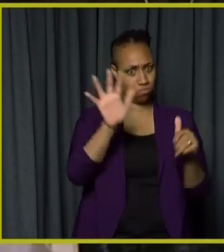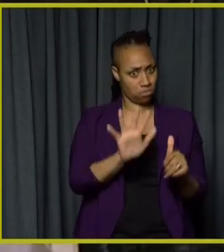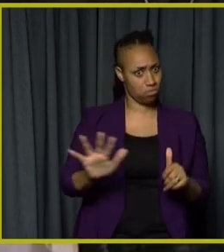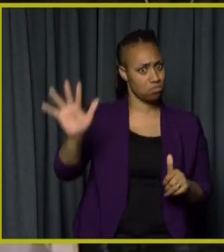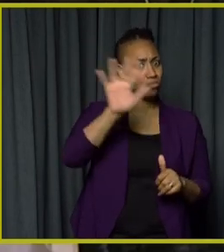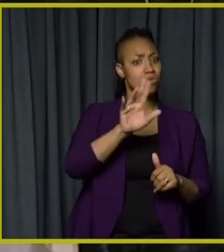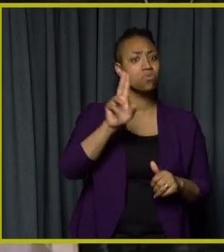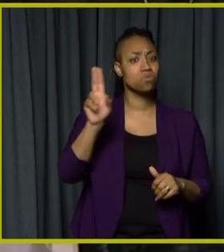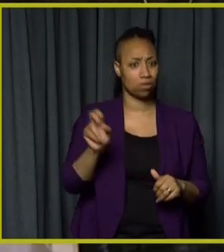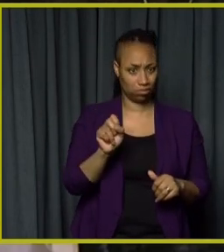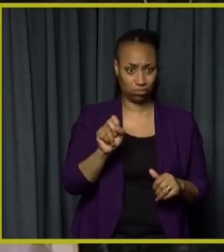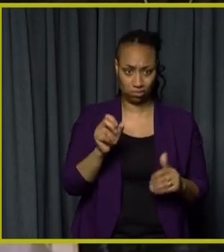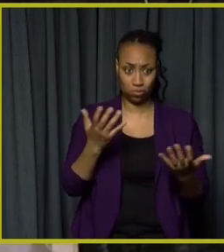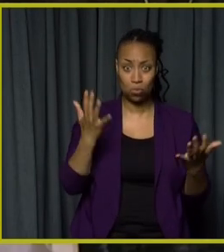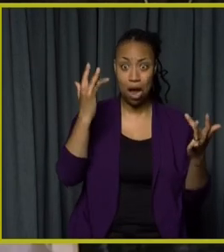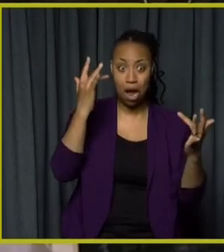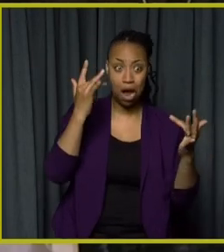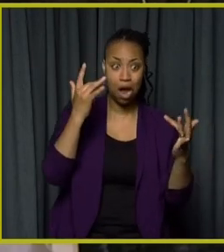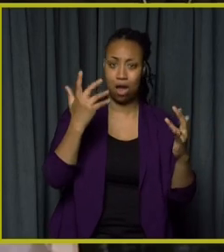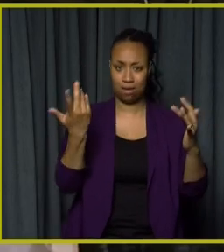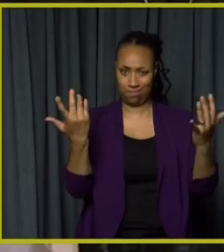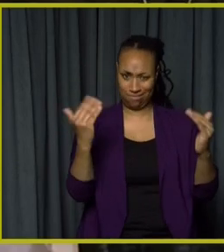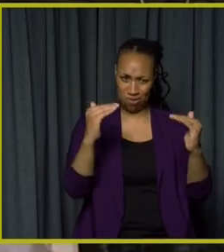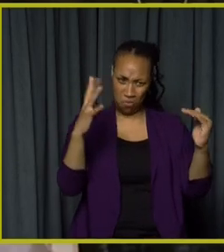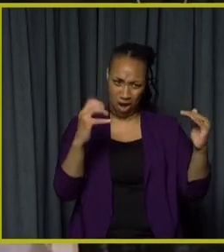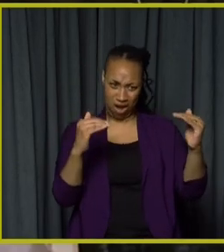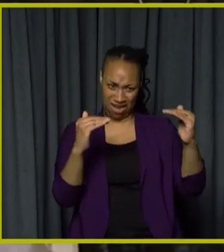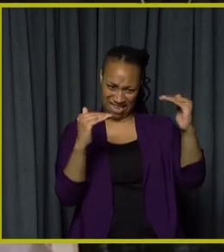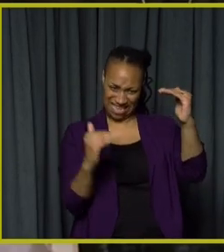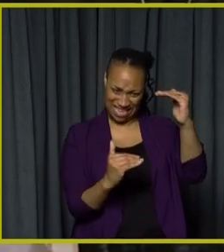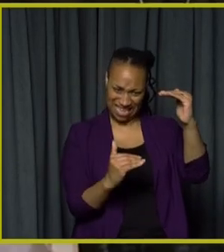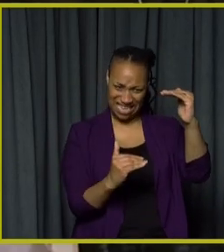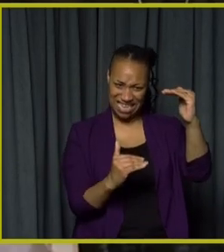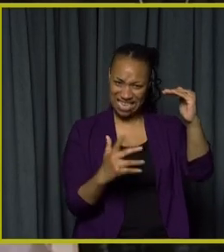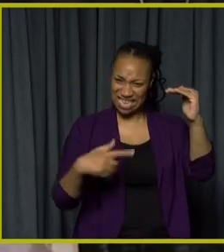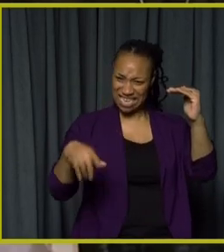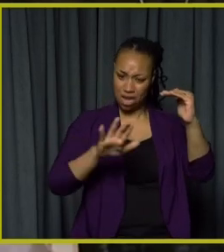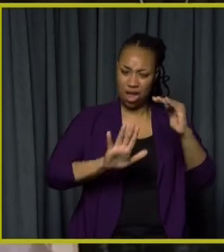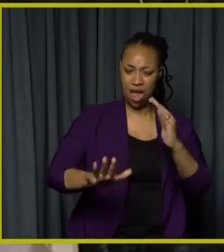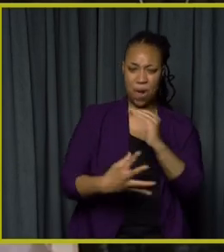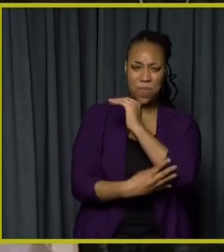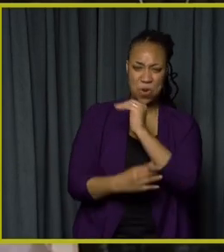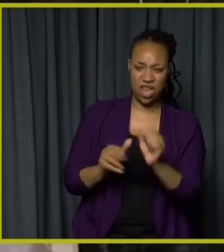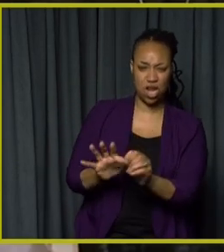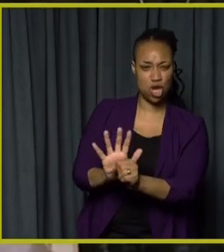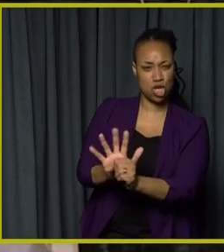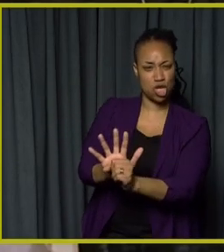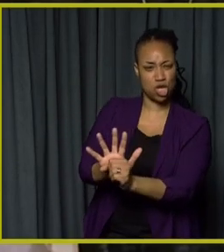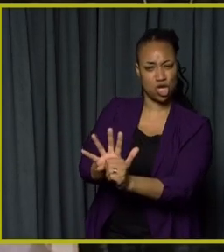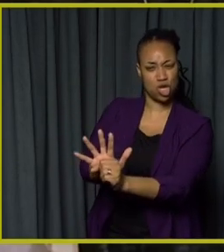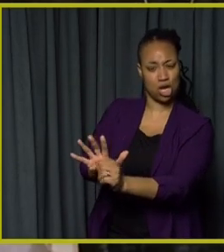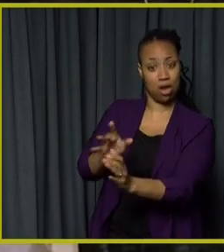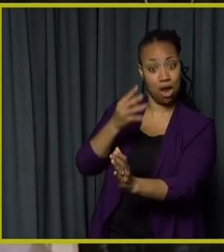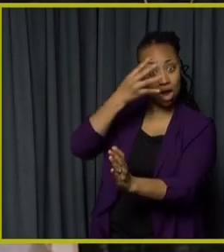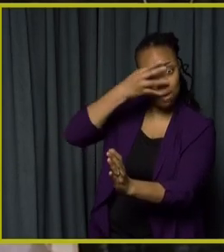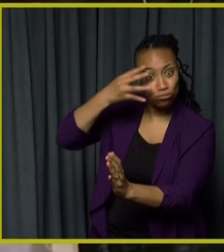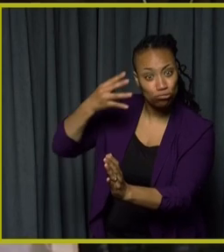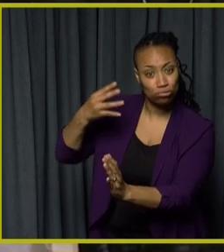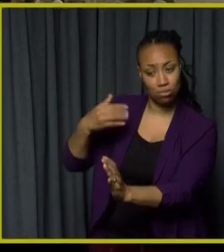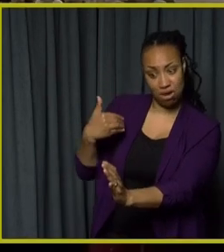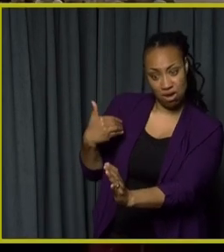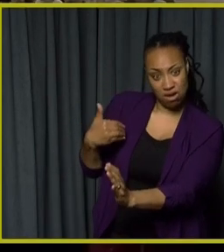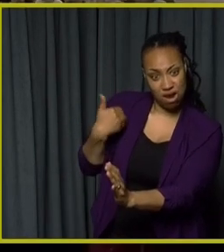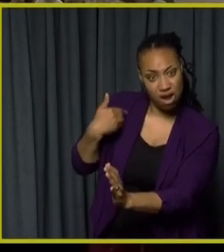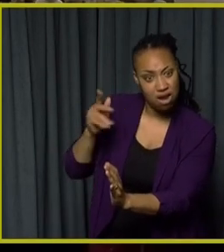of disenfranchisement, as a way to subjugate poor people and immigrants and young people and people of color